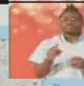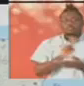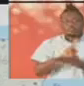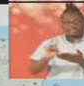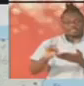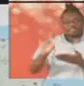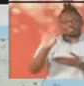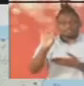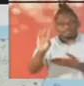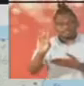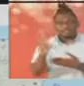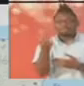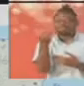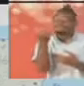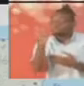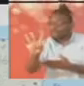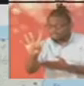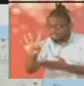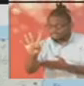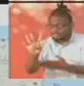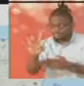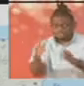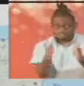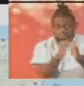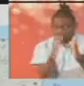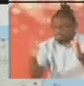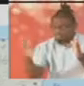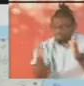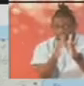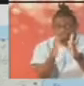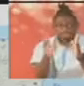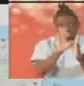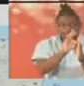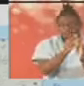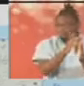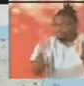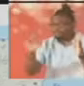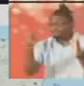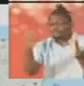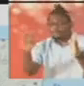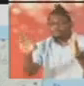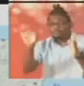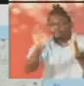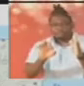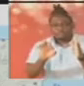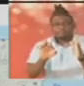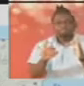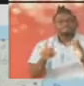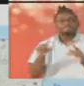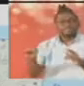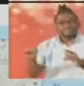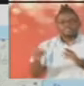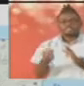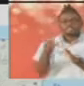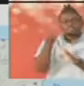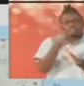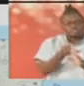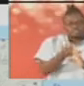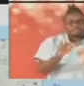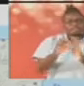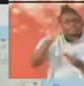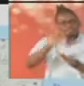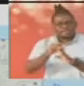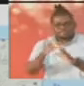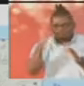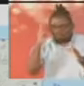of February. So as I speak of the Epi Weeks going forward, these will be specific periods which I refer to. As we take a look